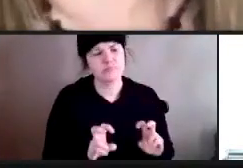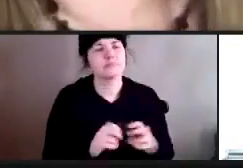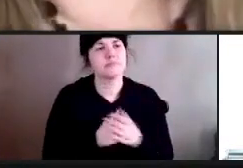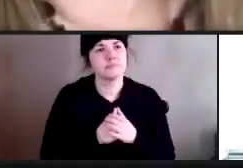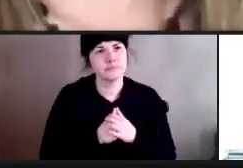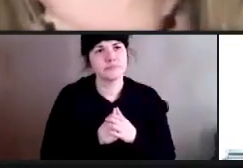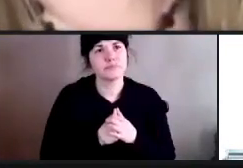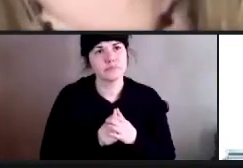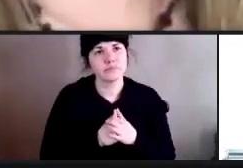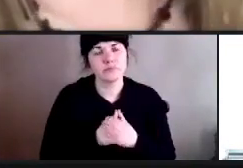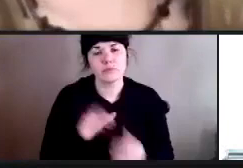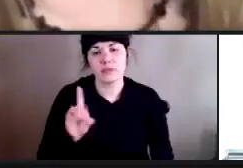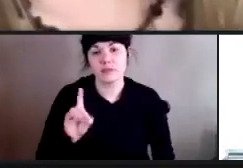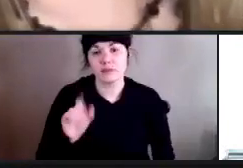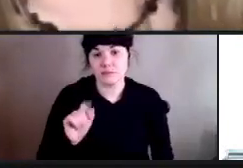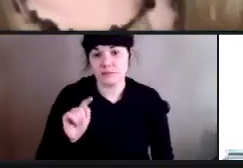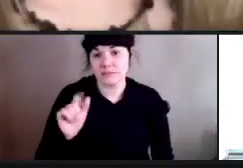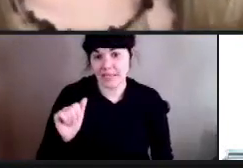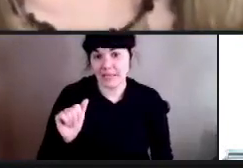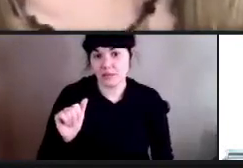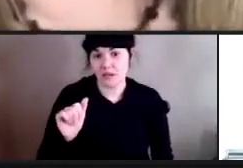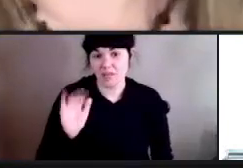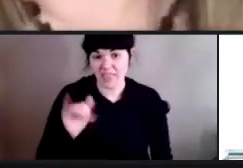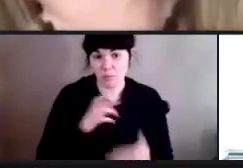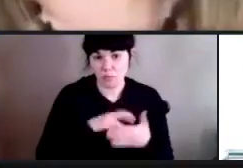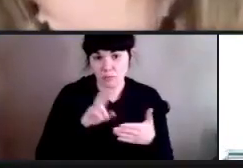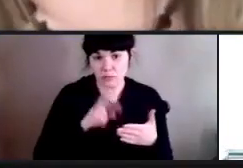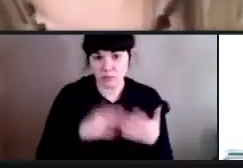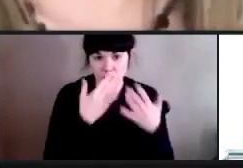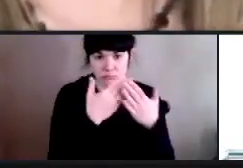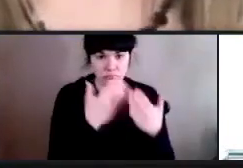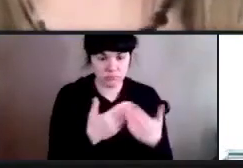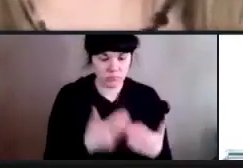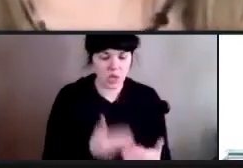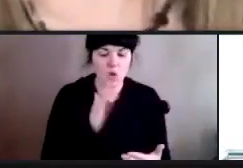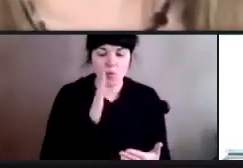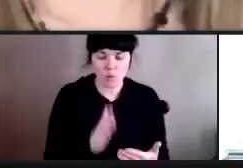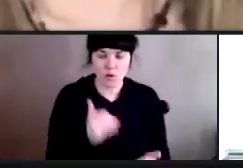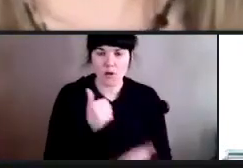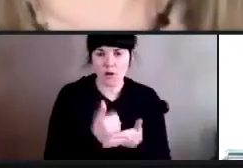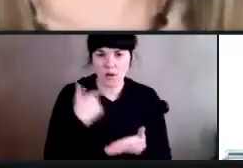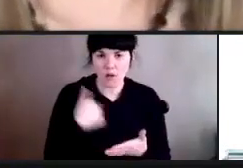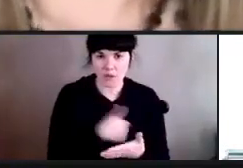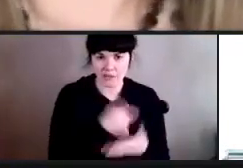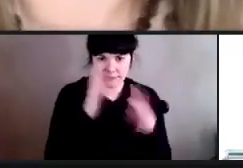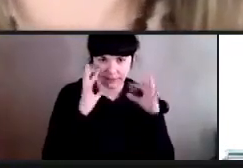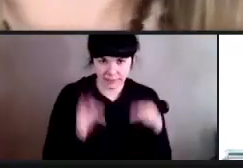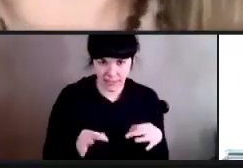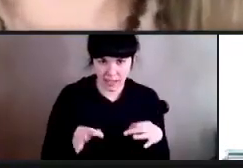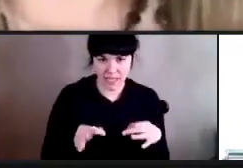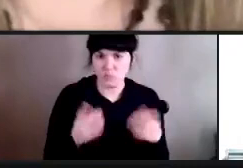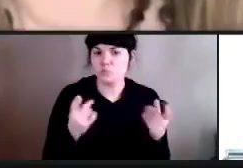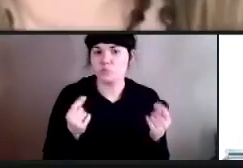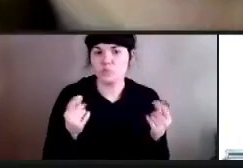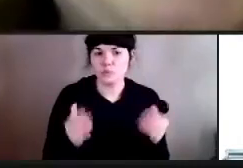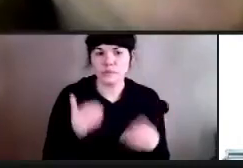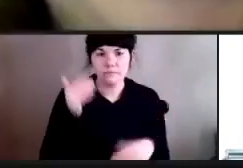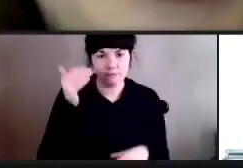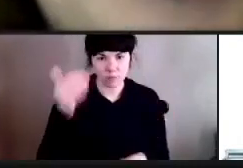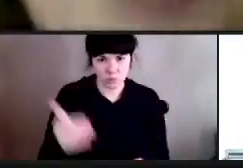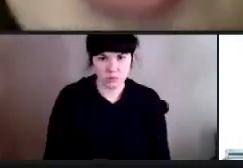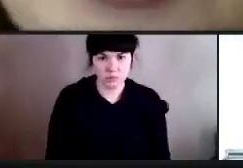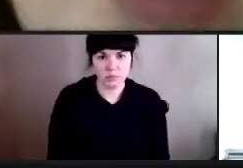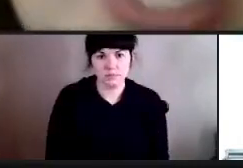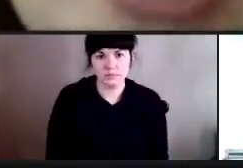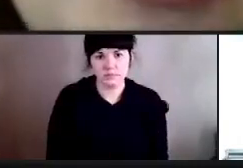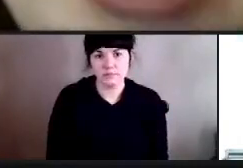and will be driving the decisions that we make moving forward. That's actually what my sons took. You just, and